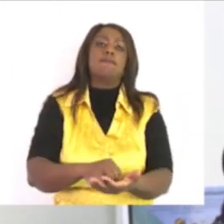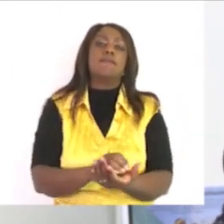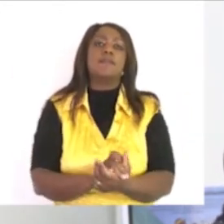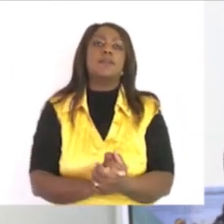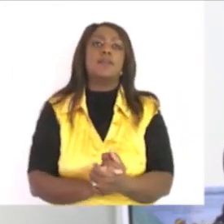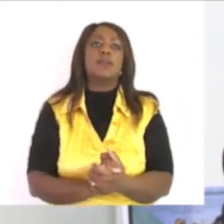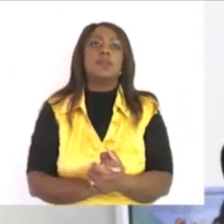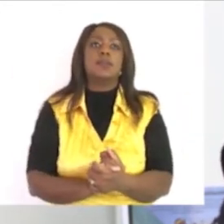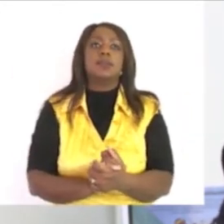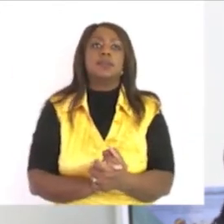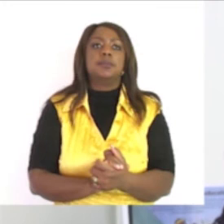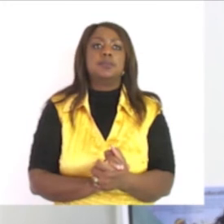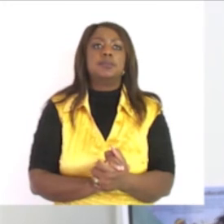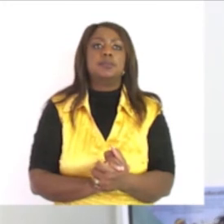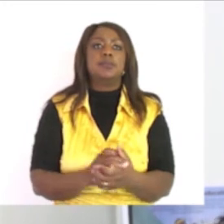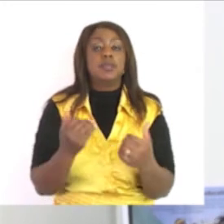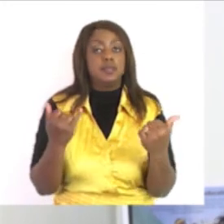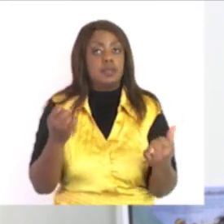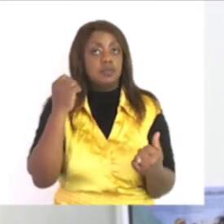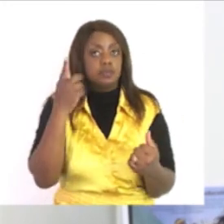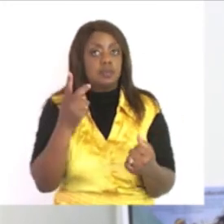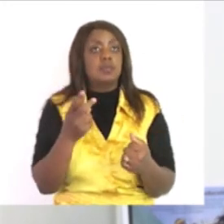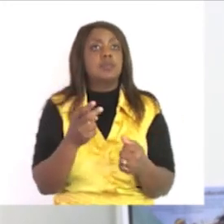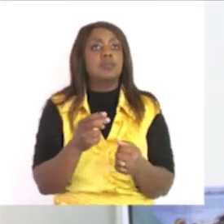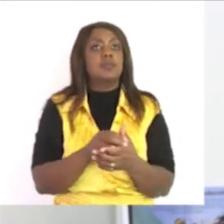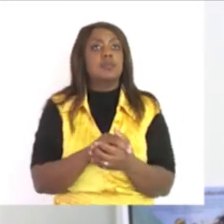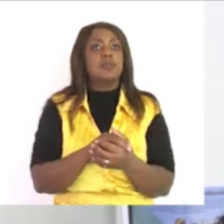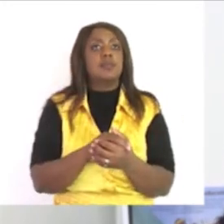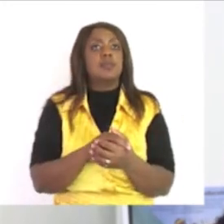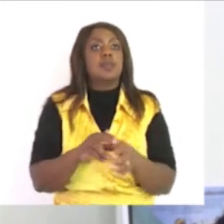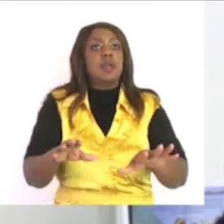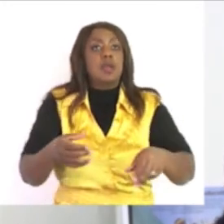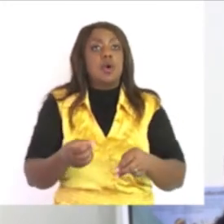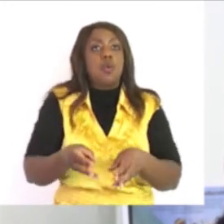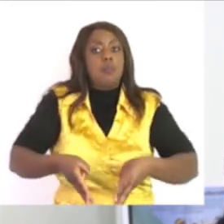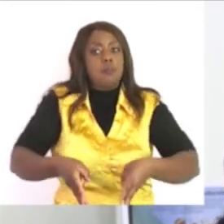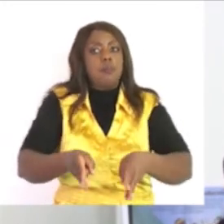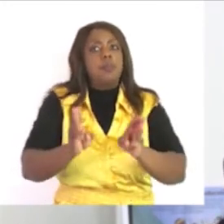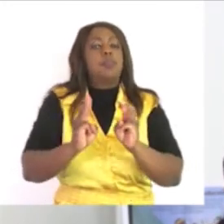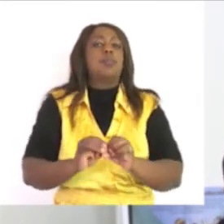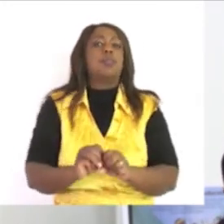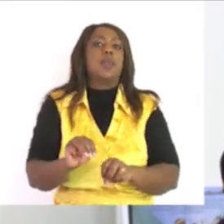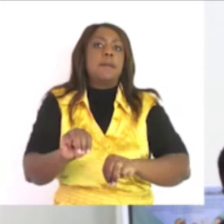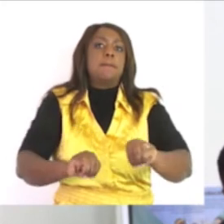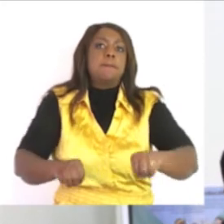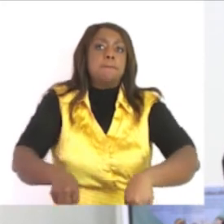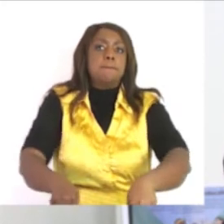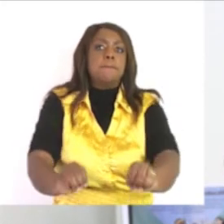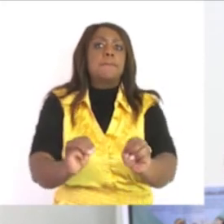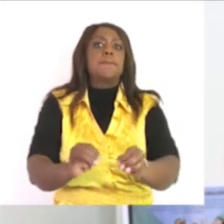understand and you can do it wherever you are. So now we have to go back to